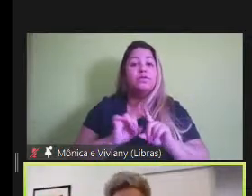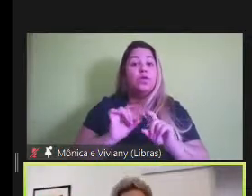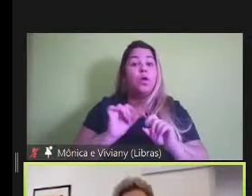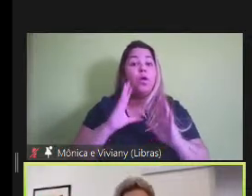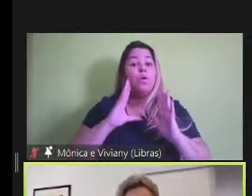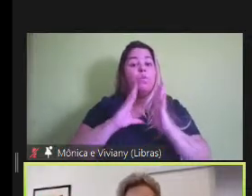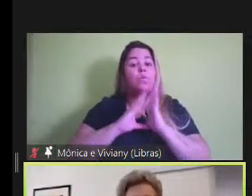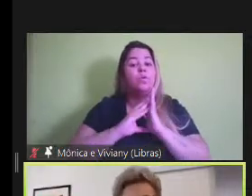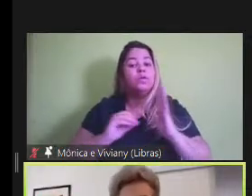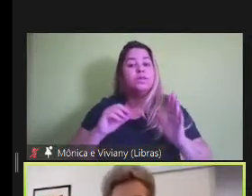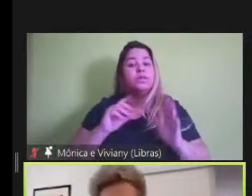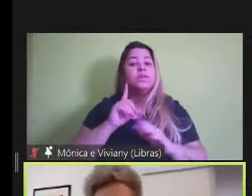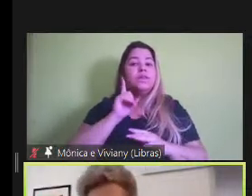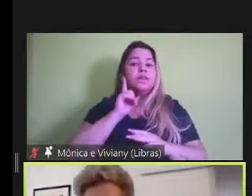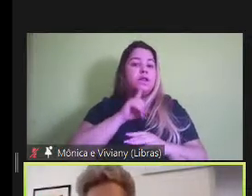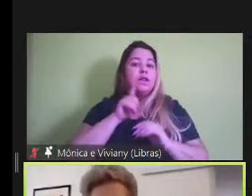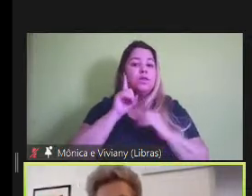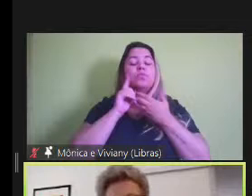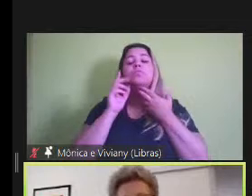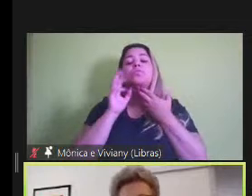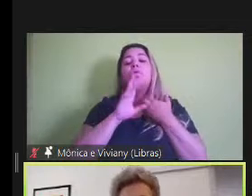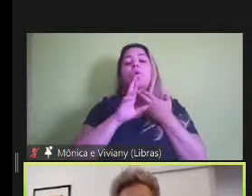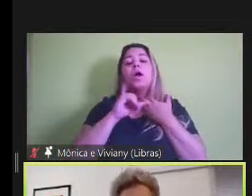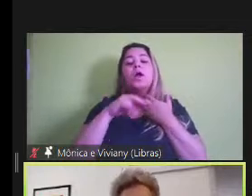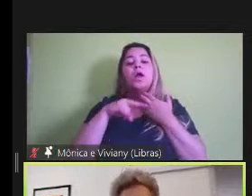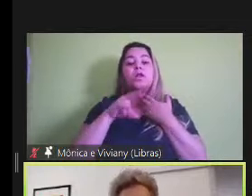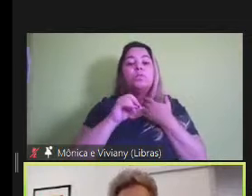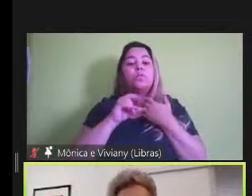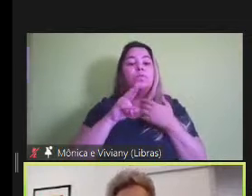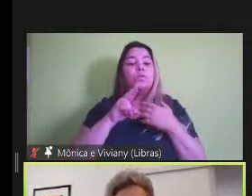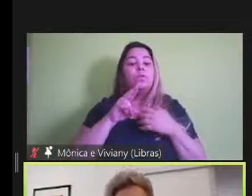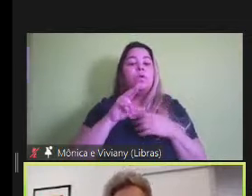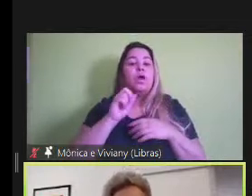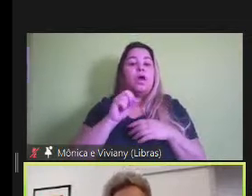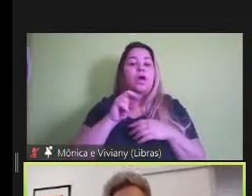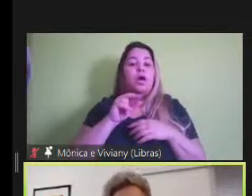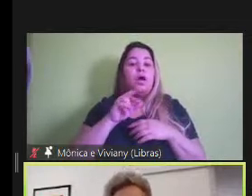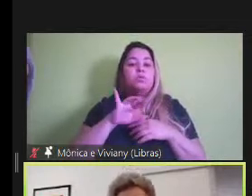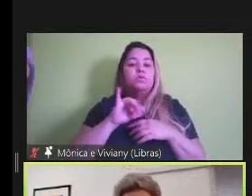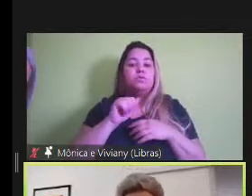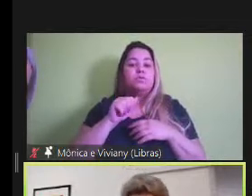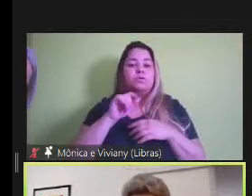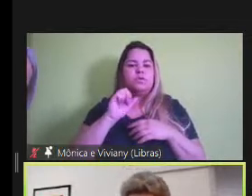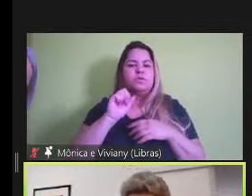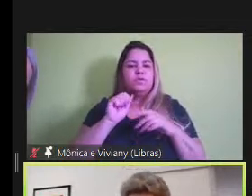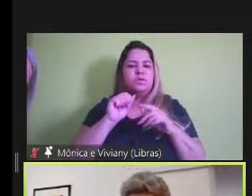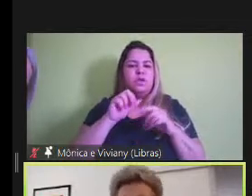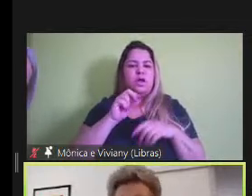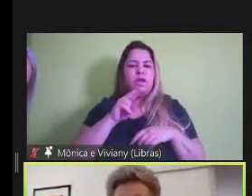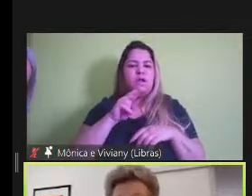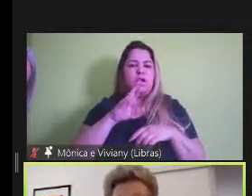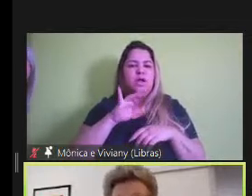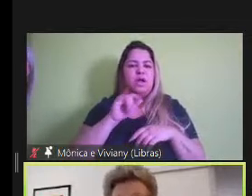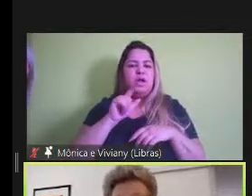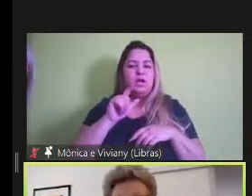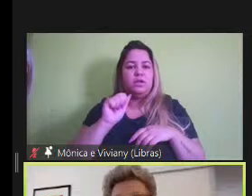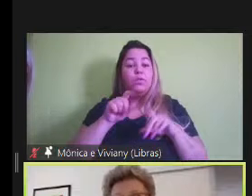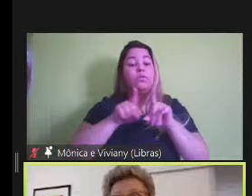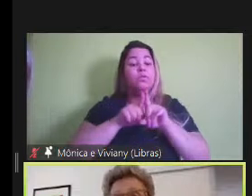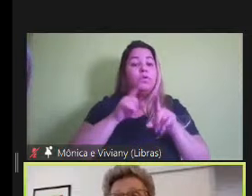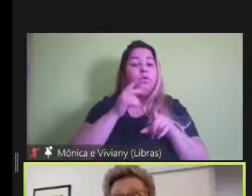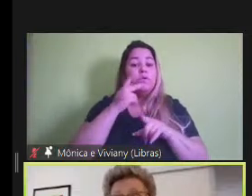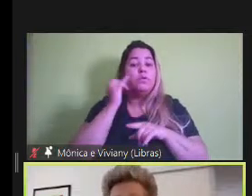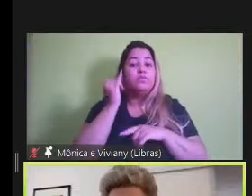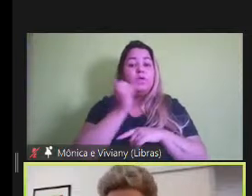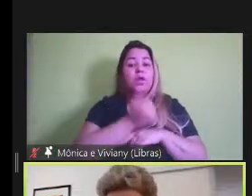similar because to the American model from the United Kingdom and Australia, and we have been working a lot with this model. So when we talk